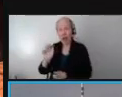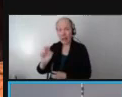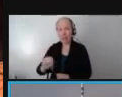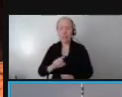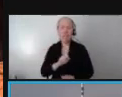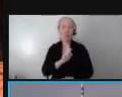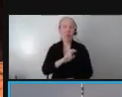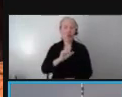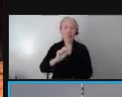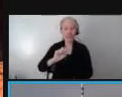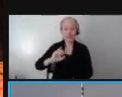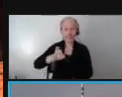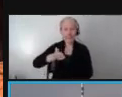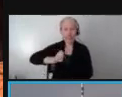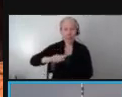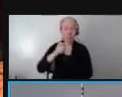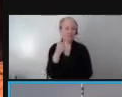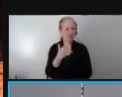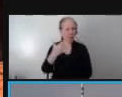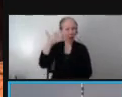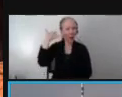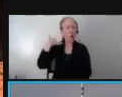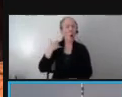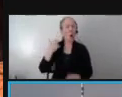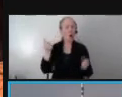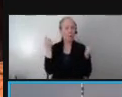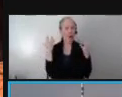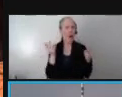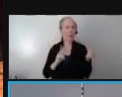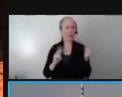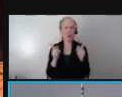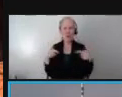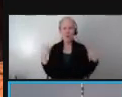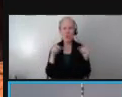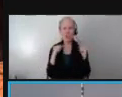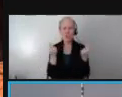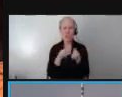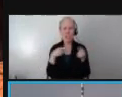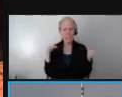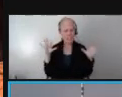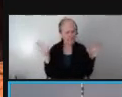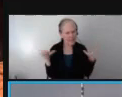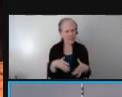came together a while ago to begin to